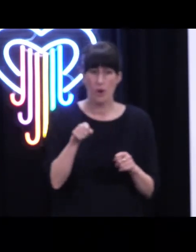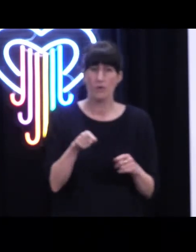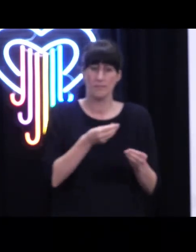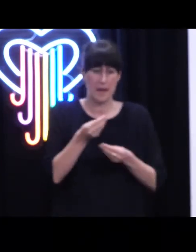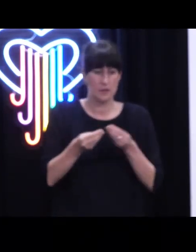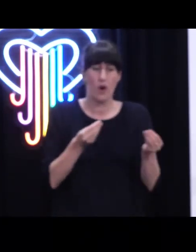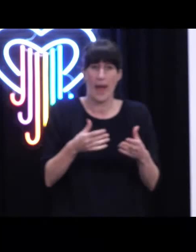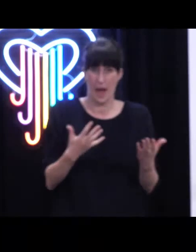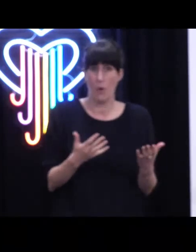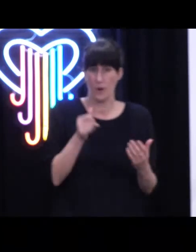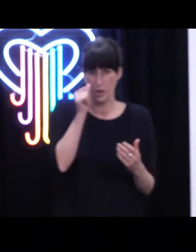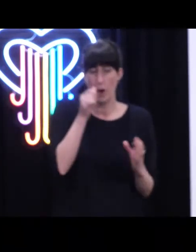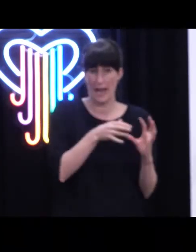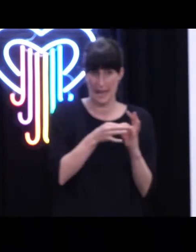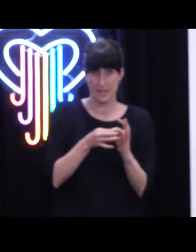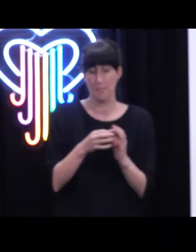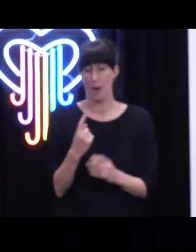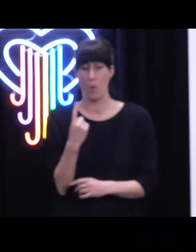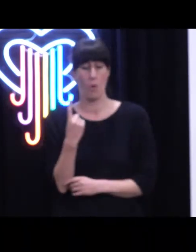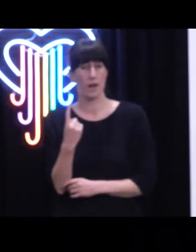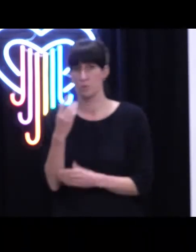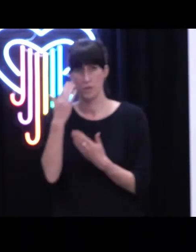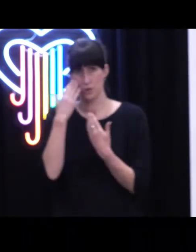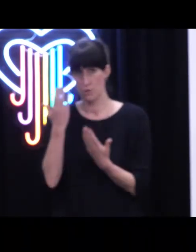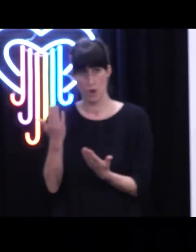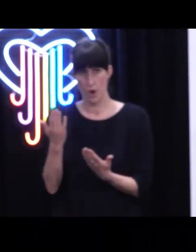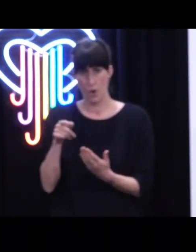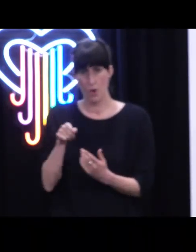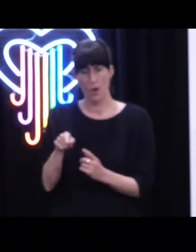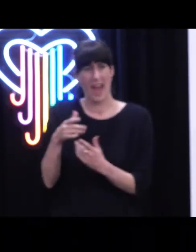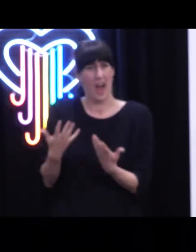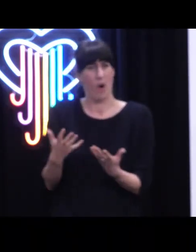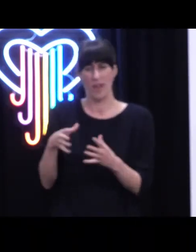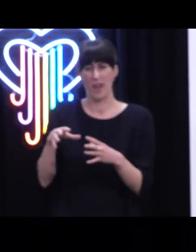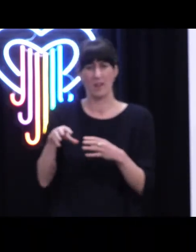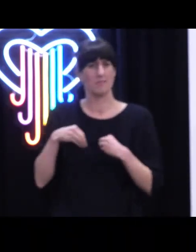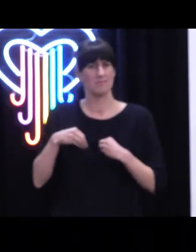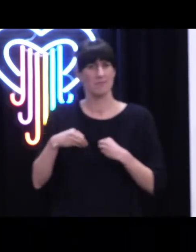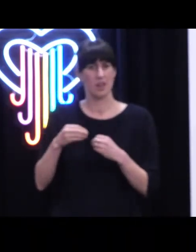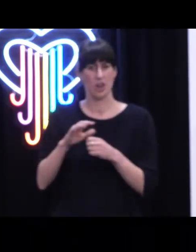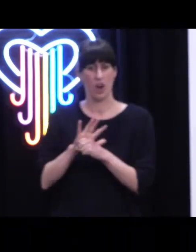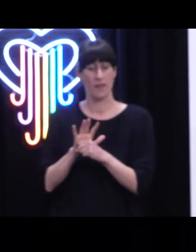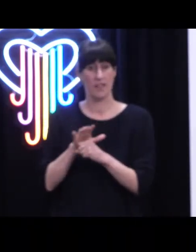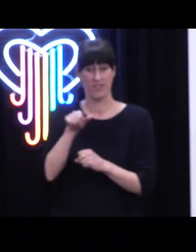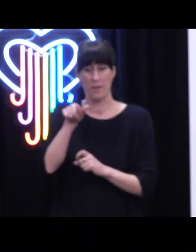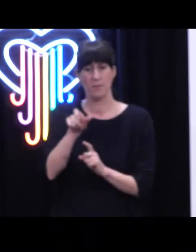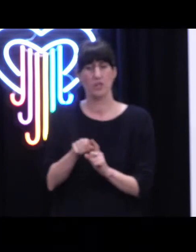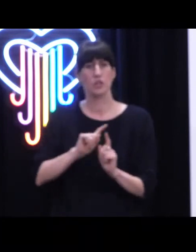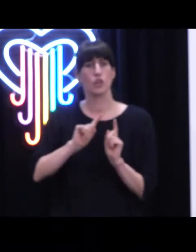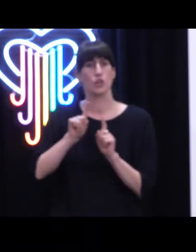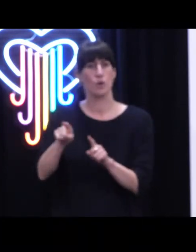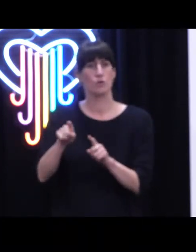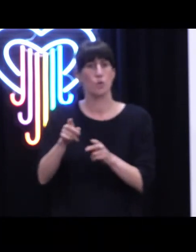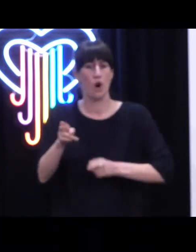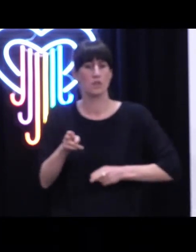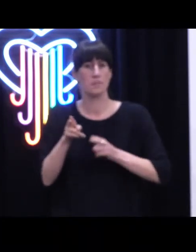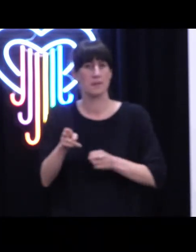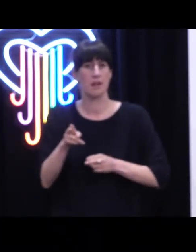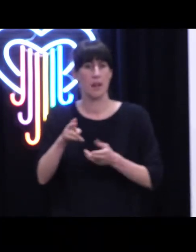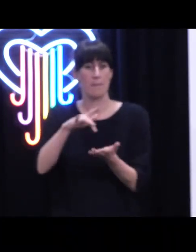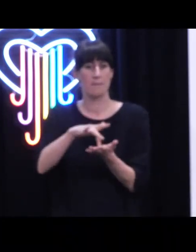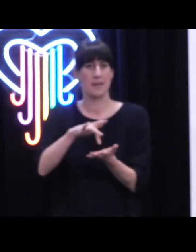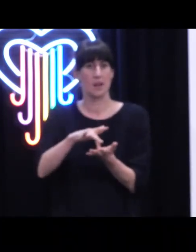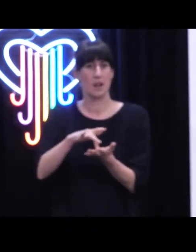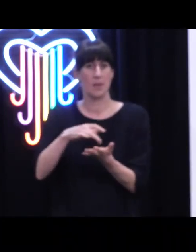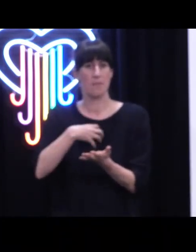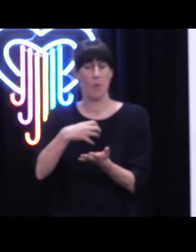contacts. The interview is underway with the remaining case, and this is a person who presented to Middlemore Hospital with no COVID symptoms, but who